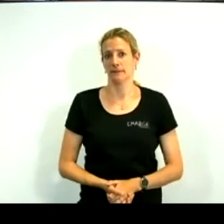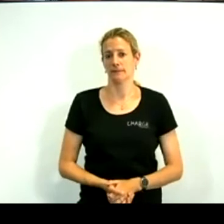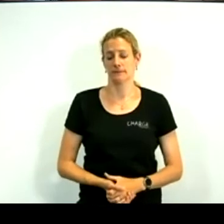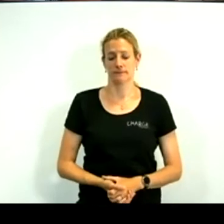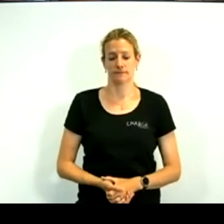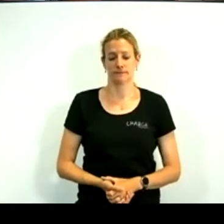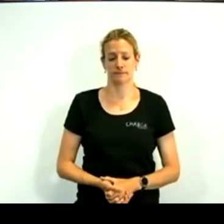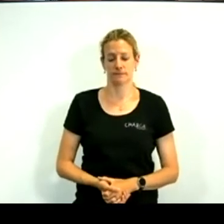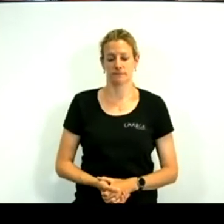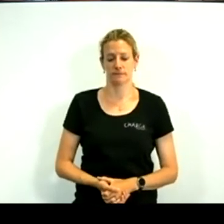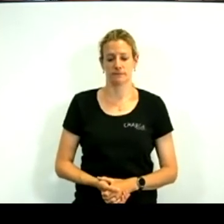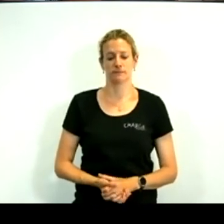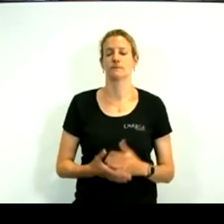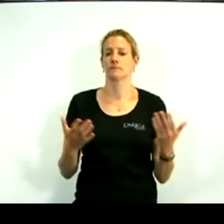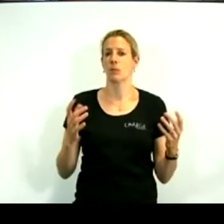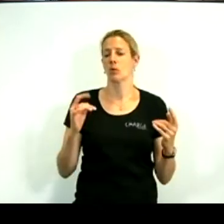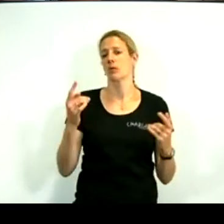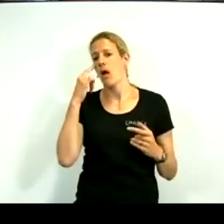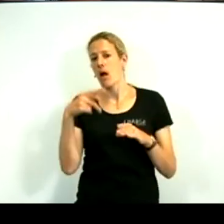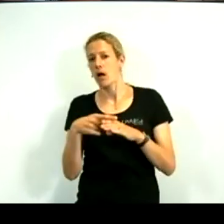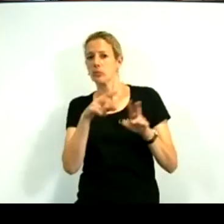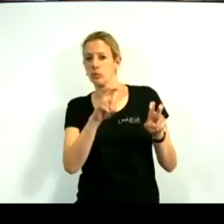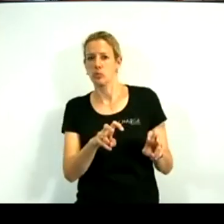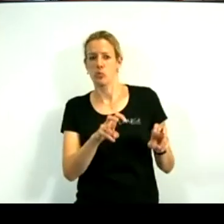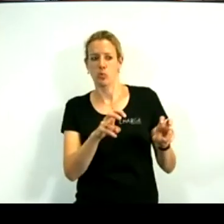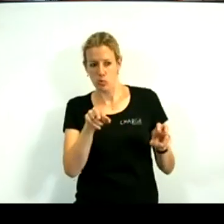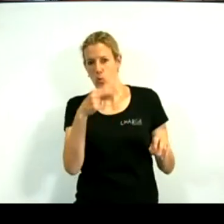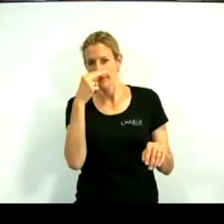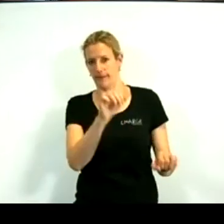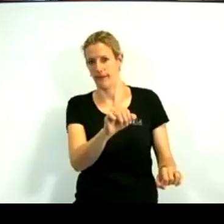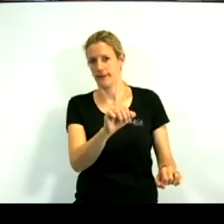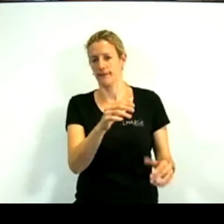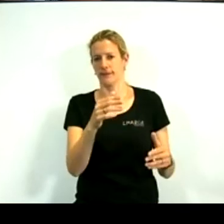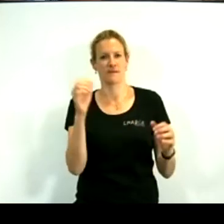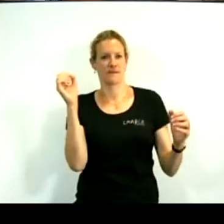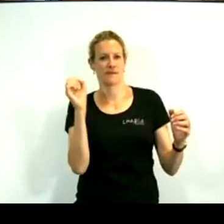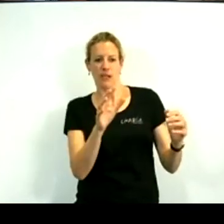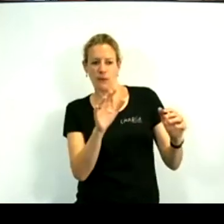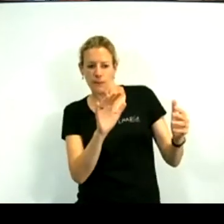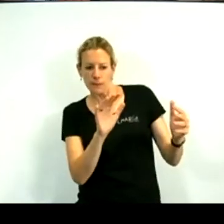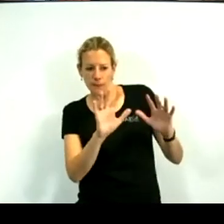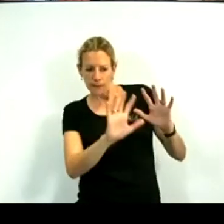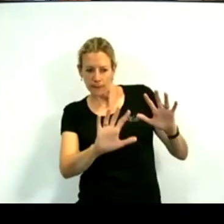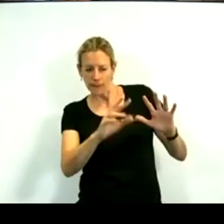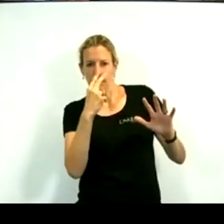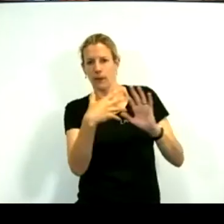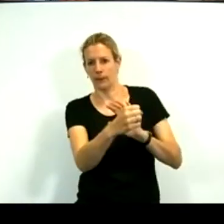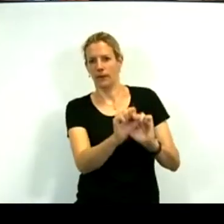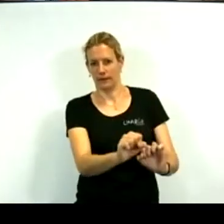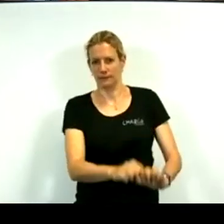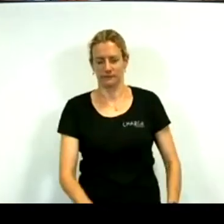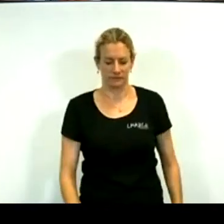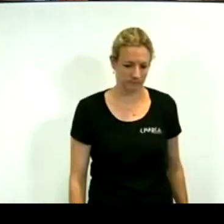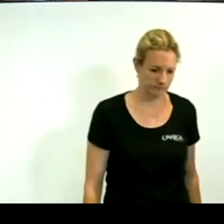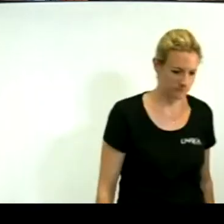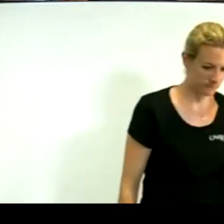the eyes and put the bright light into them. And the next picture is a woman I know with CHARGE